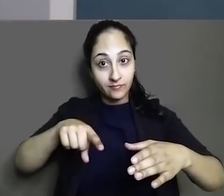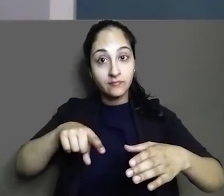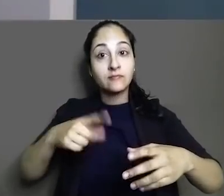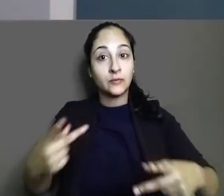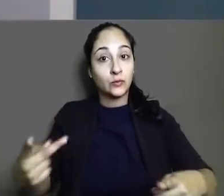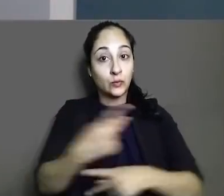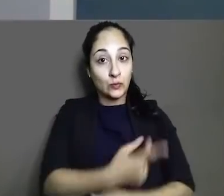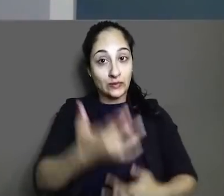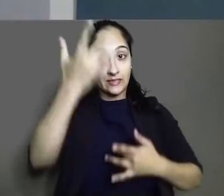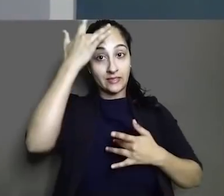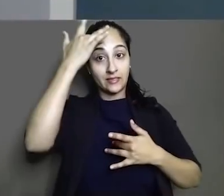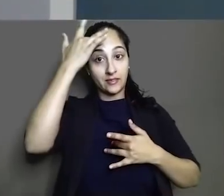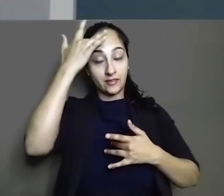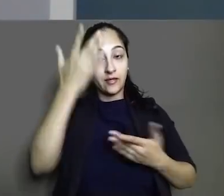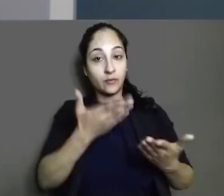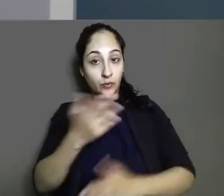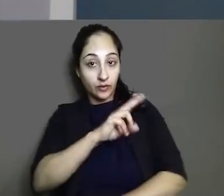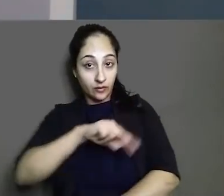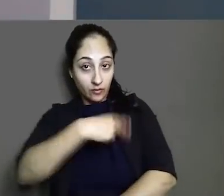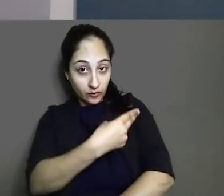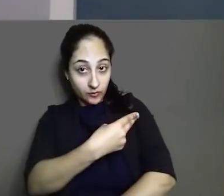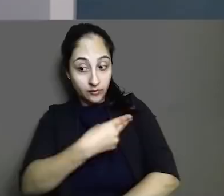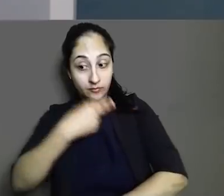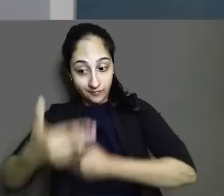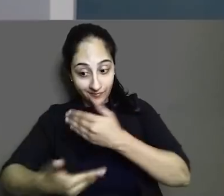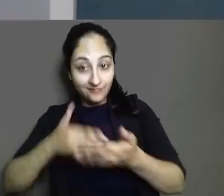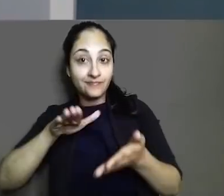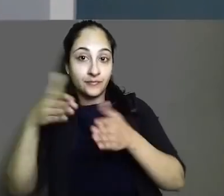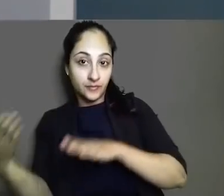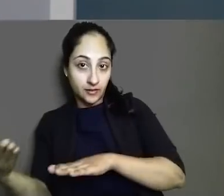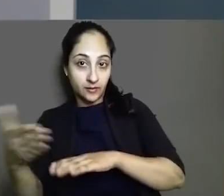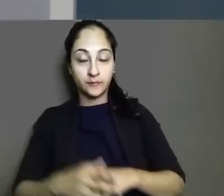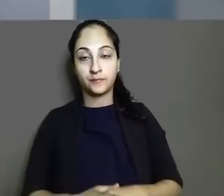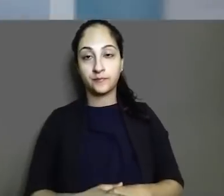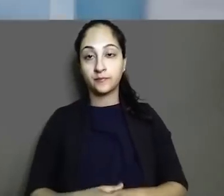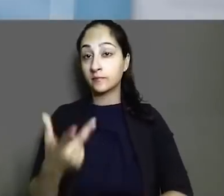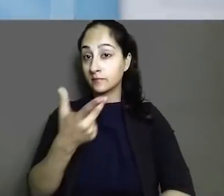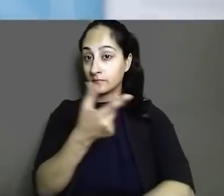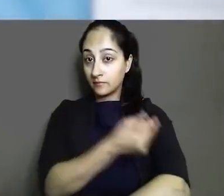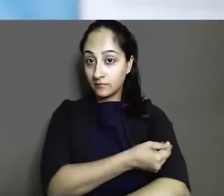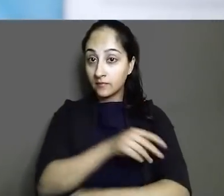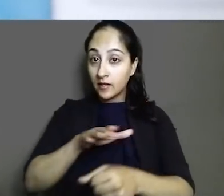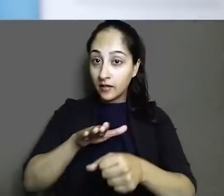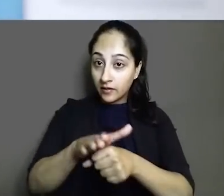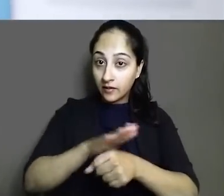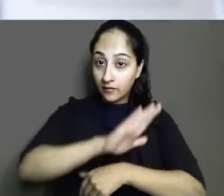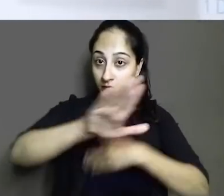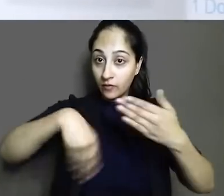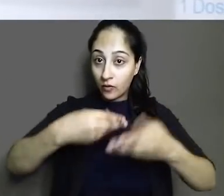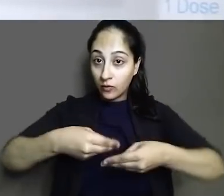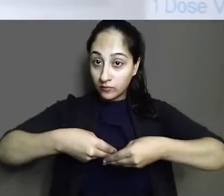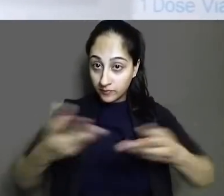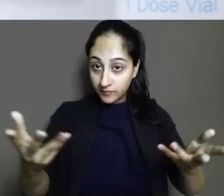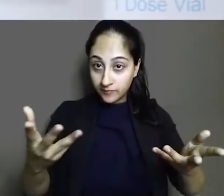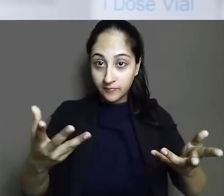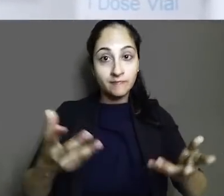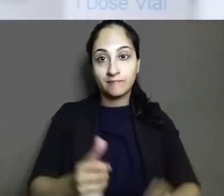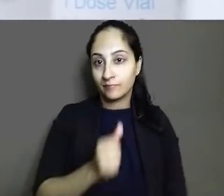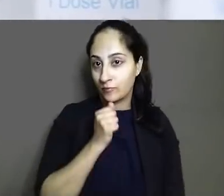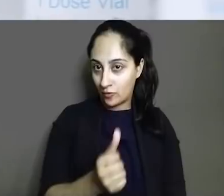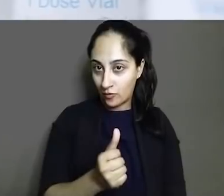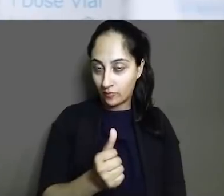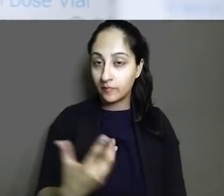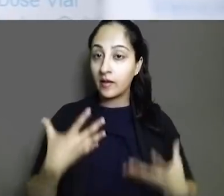risk of severe disease that could result in hospitalization or death. And unfortunately, we don't have enough vaccines